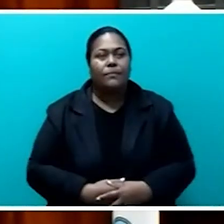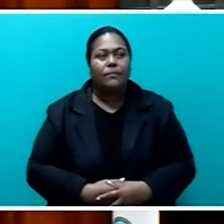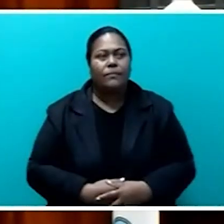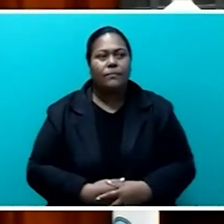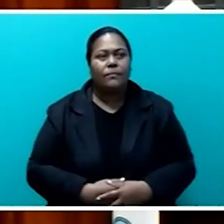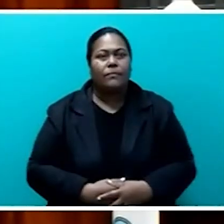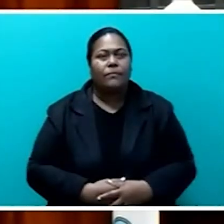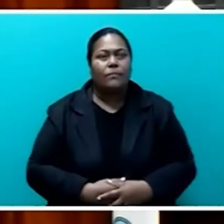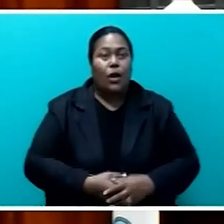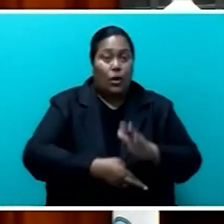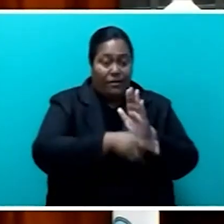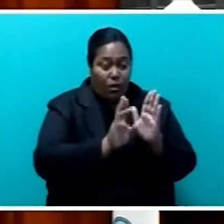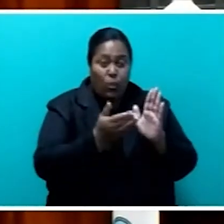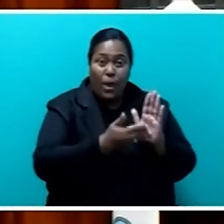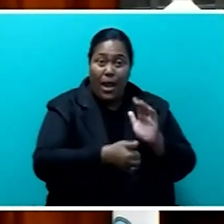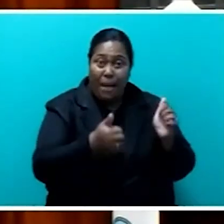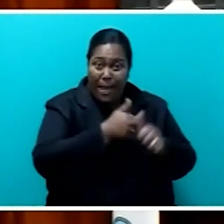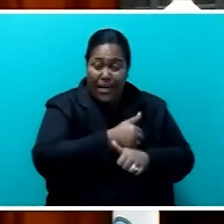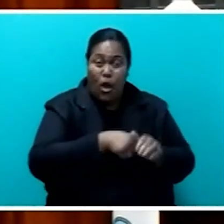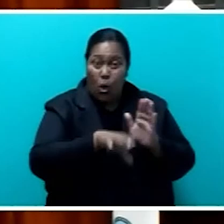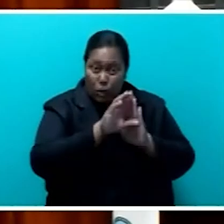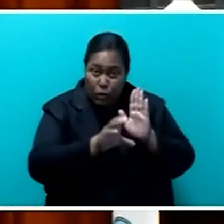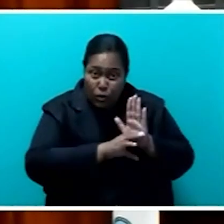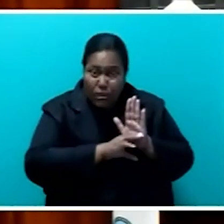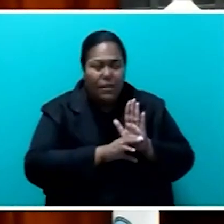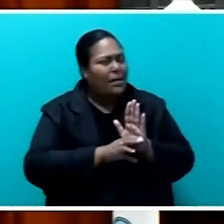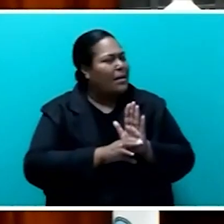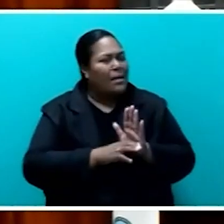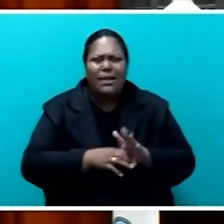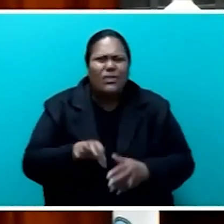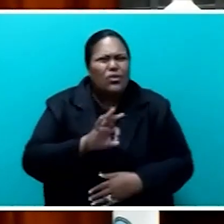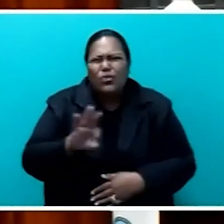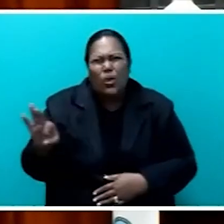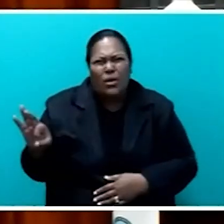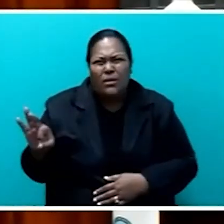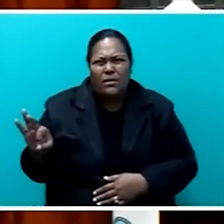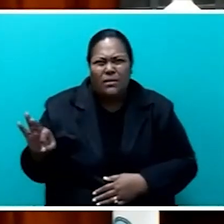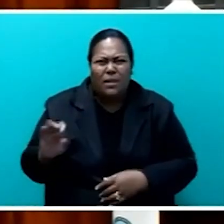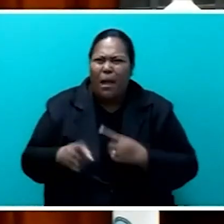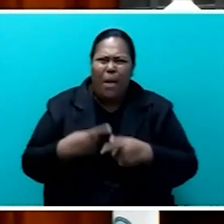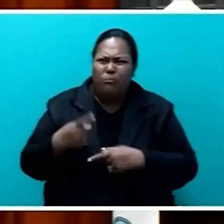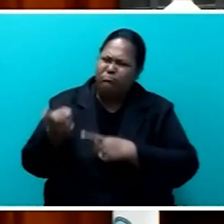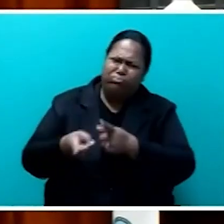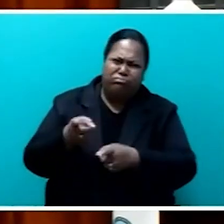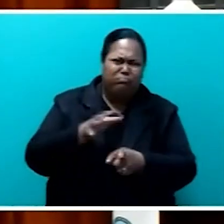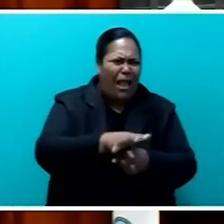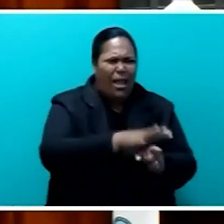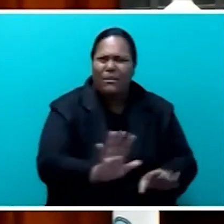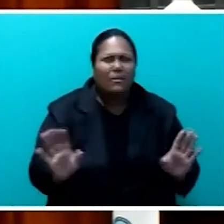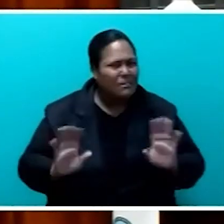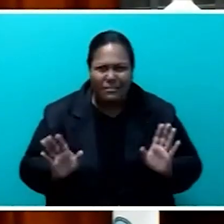To review and amend this Constitution, Mr. Speaker, is never anti-anything. It's not